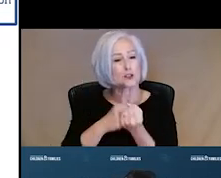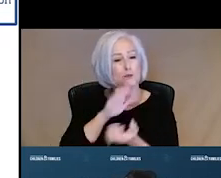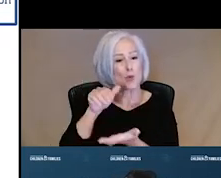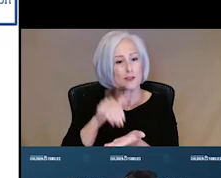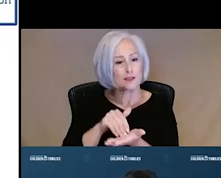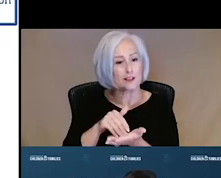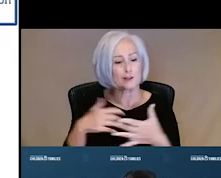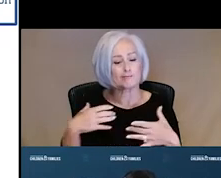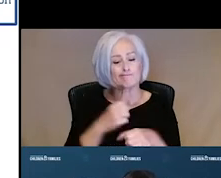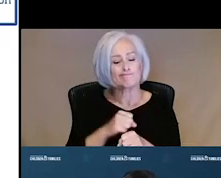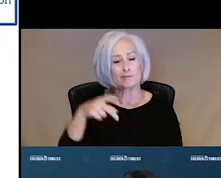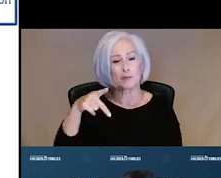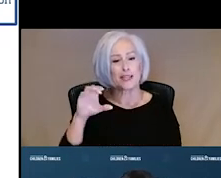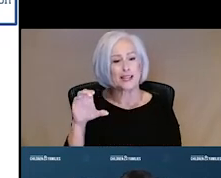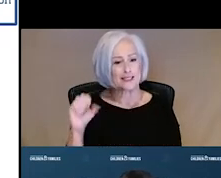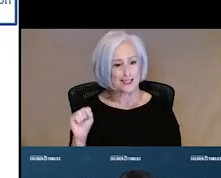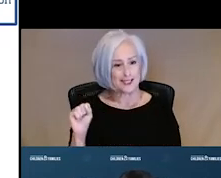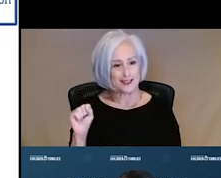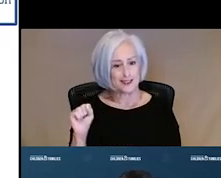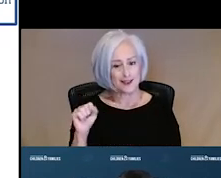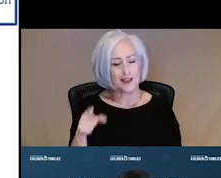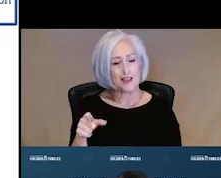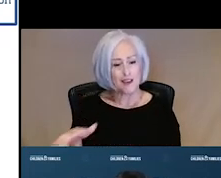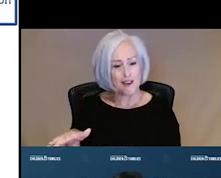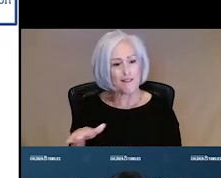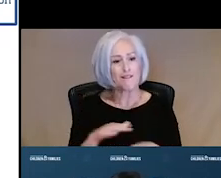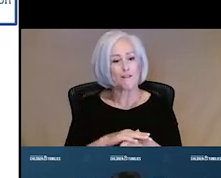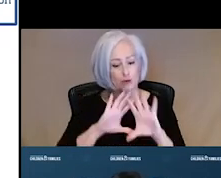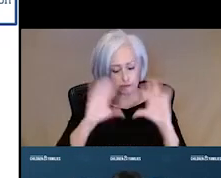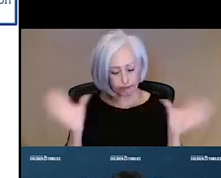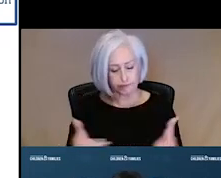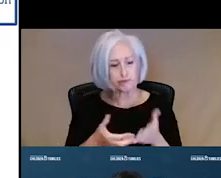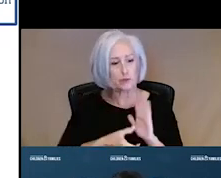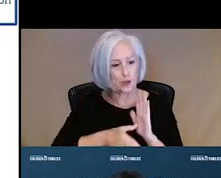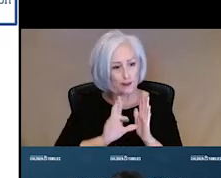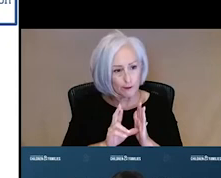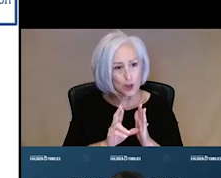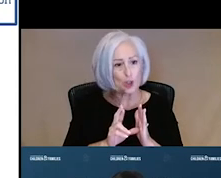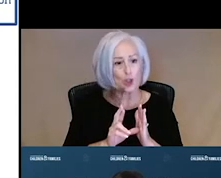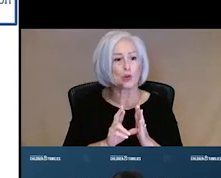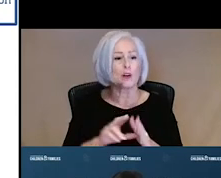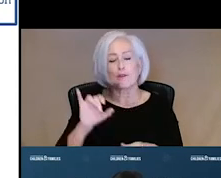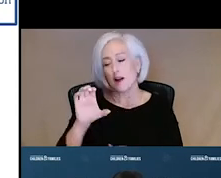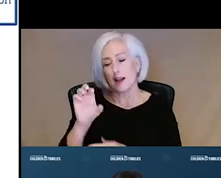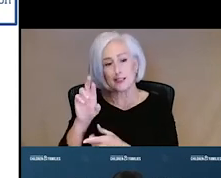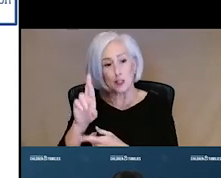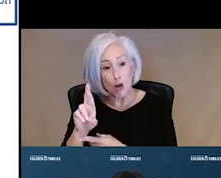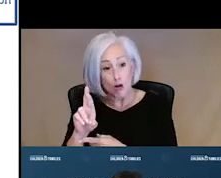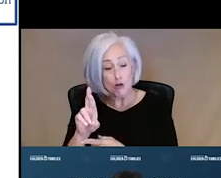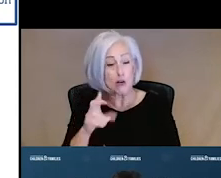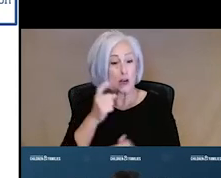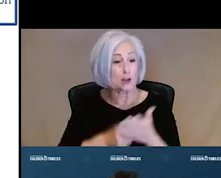PSC, which offers a full range of review and negotiation services for indirect cost rates and cost allocation